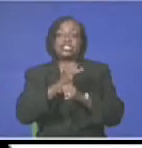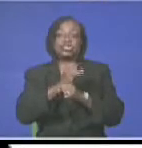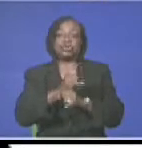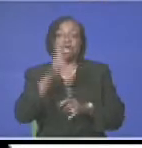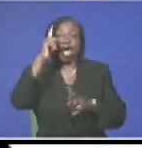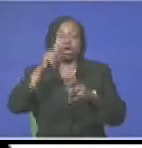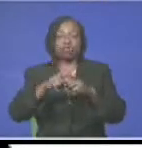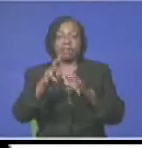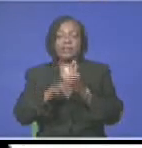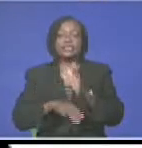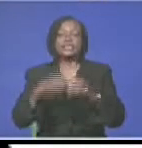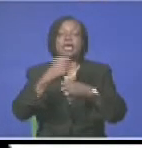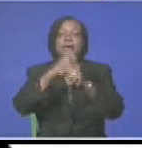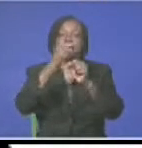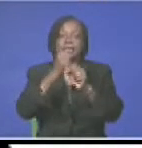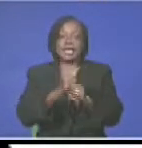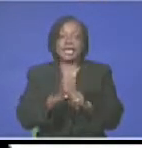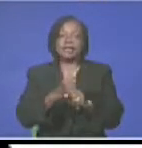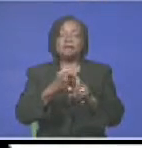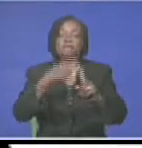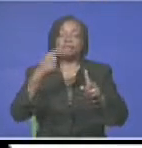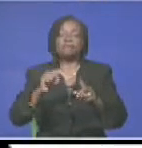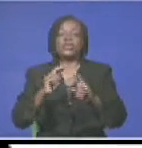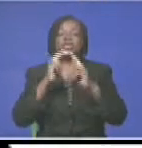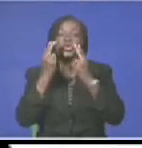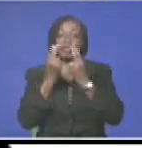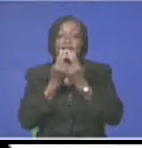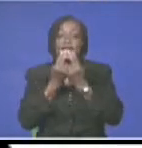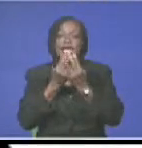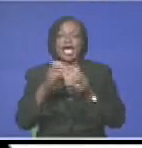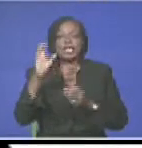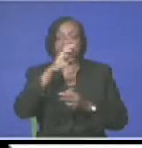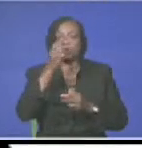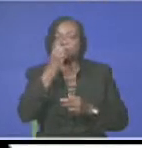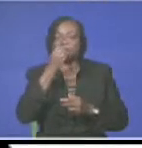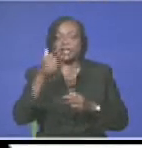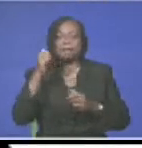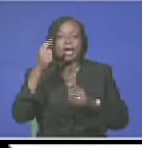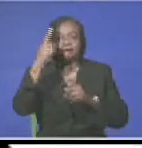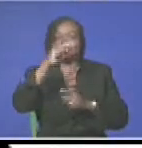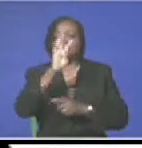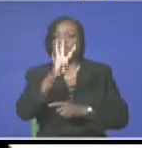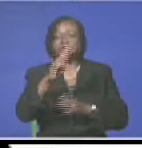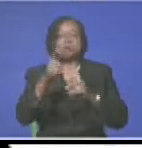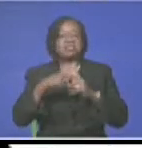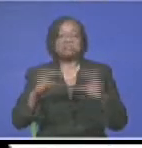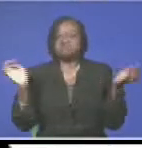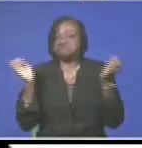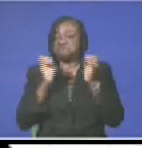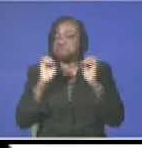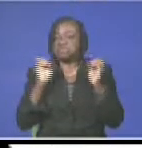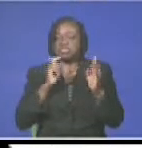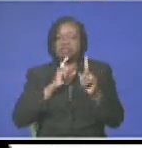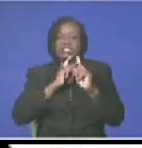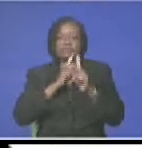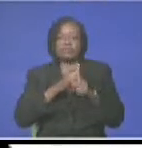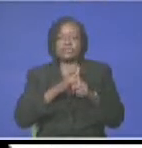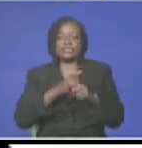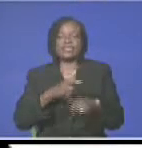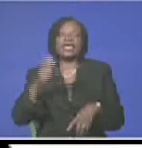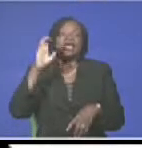unions, and they've even sought feedback for 4 months with no response. Public Hospitals Authority Managing Director Catherine